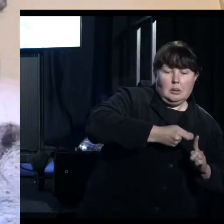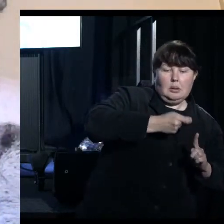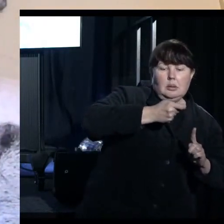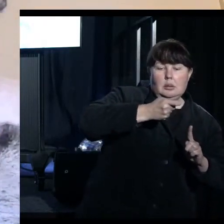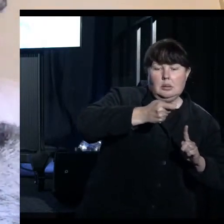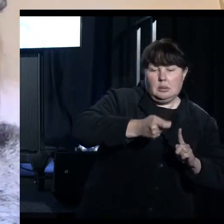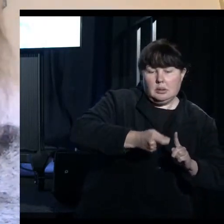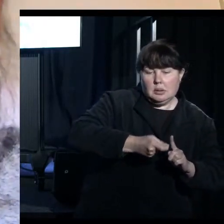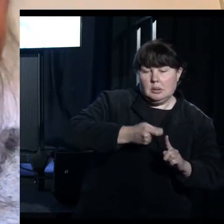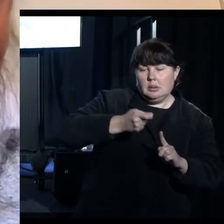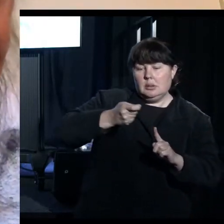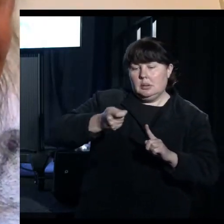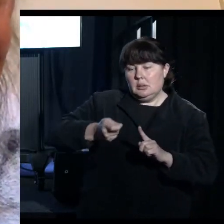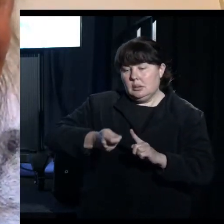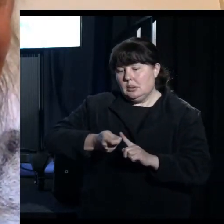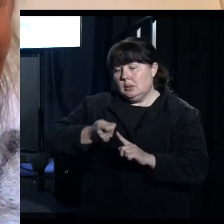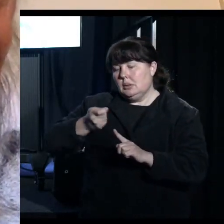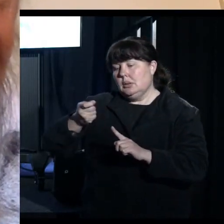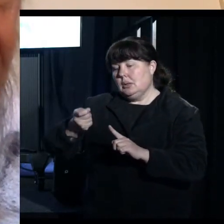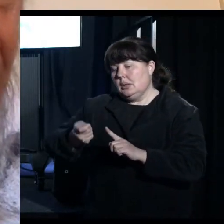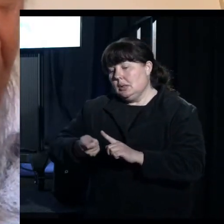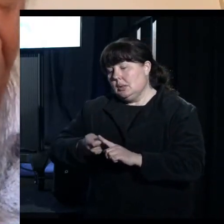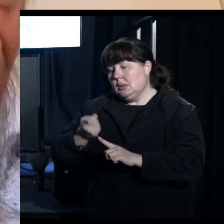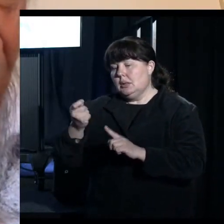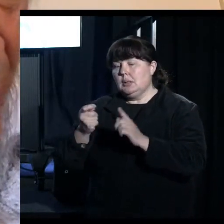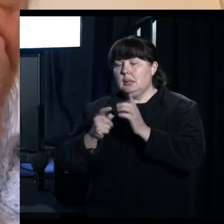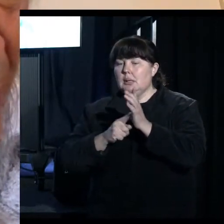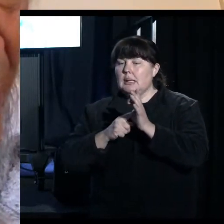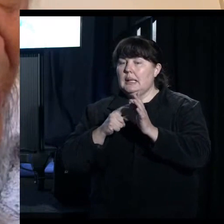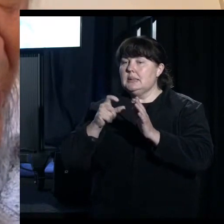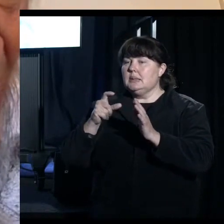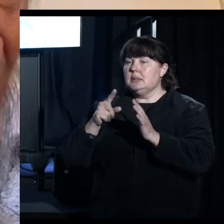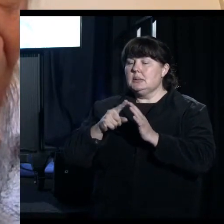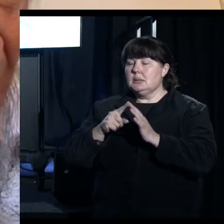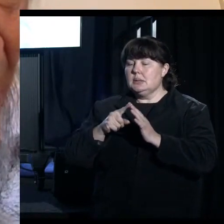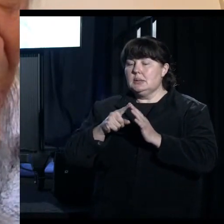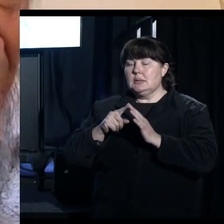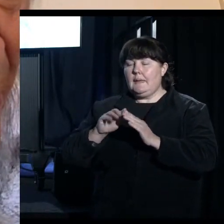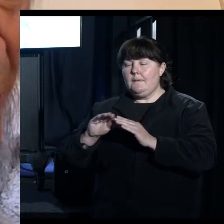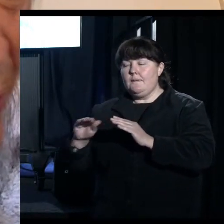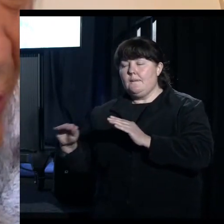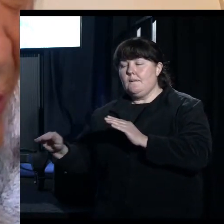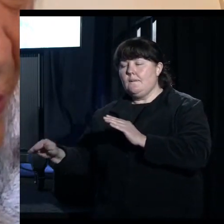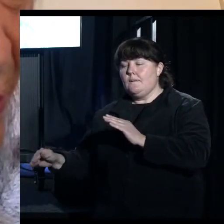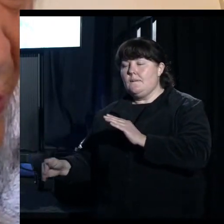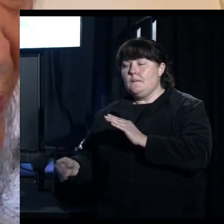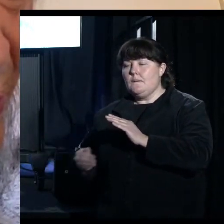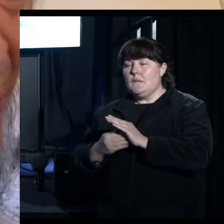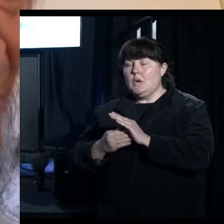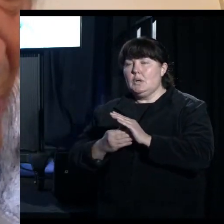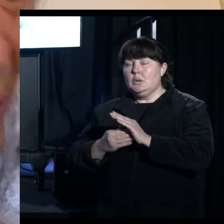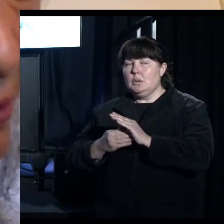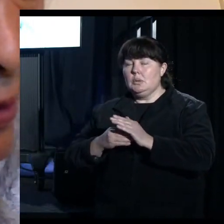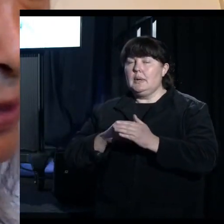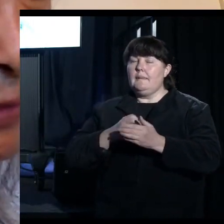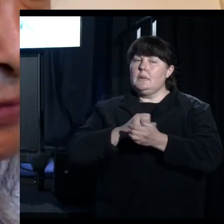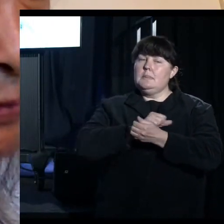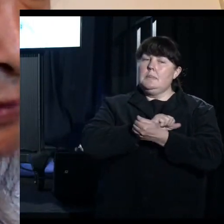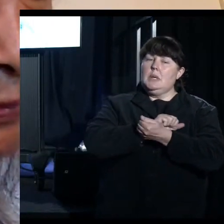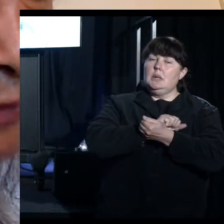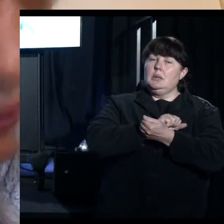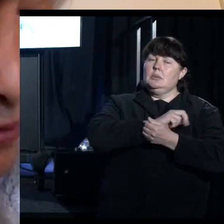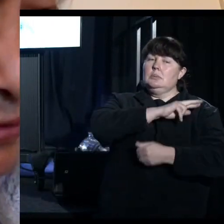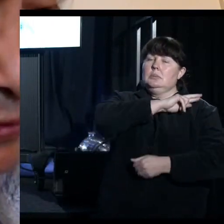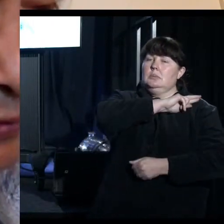We are bound by duty that beholds us commonly together